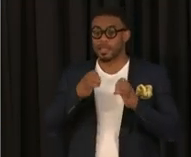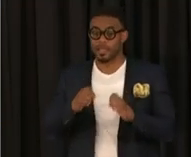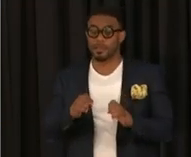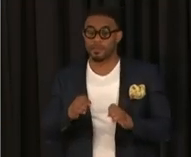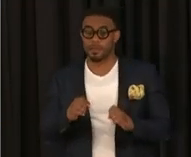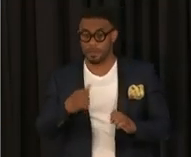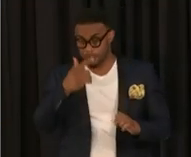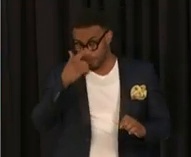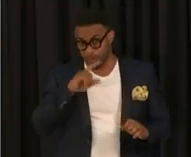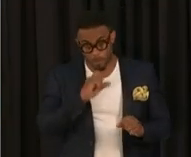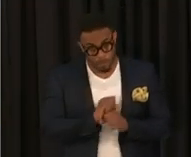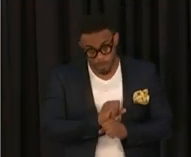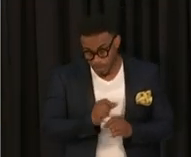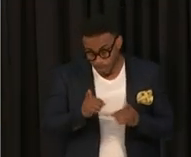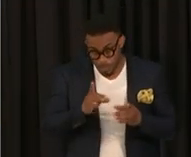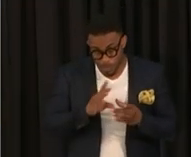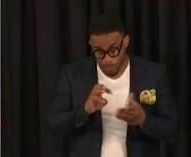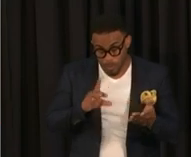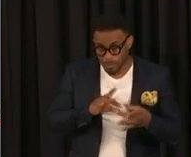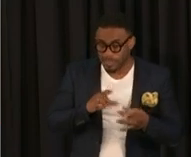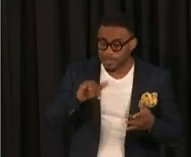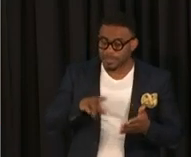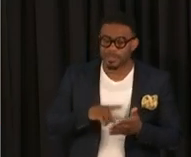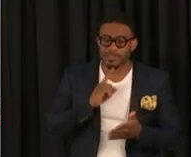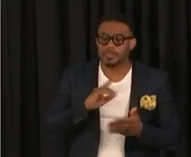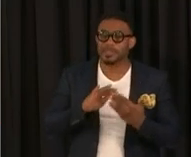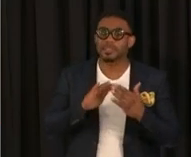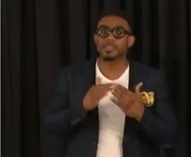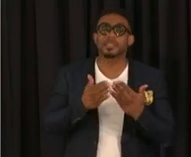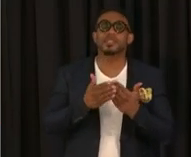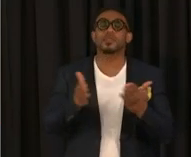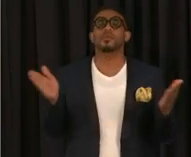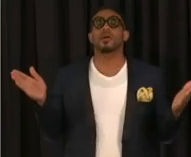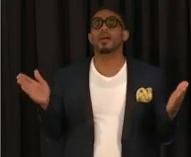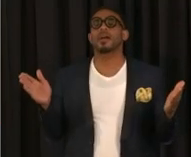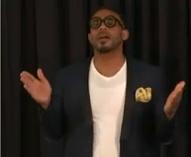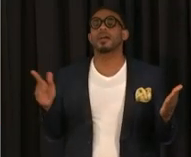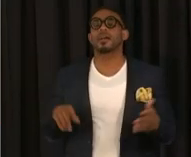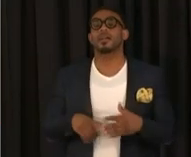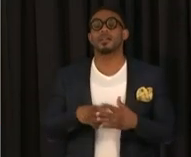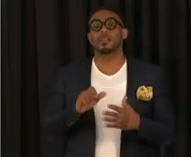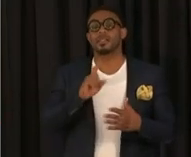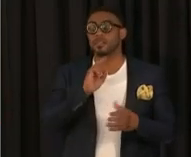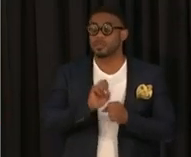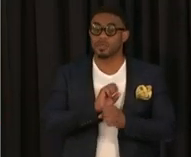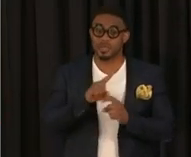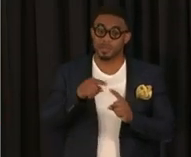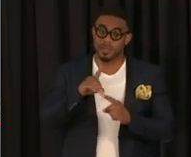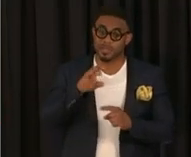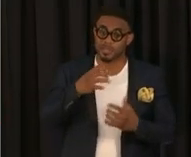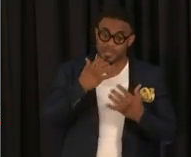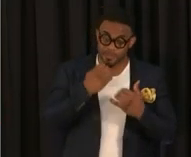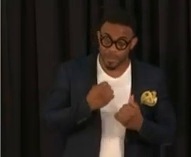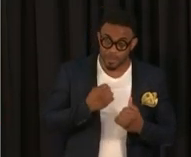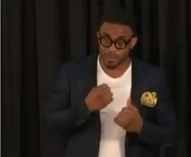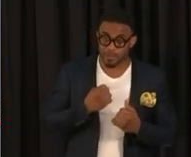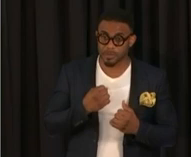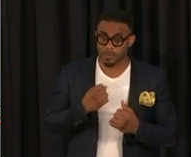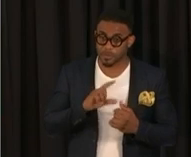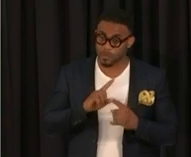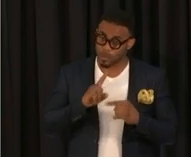sustainability efforts. Because really, as Director Wells said, this is a city wide initiative. This is really about DC